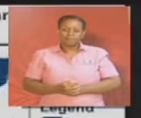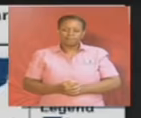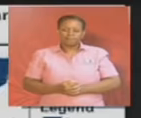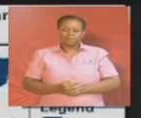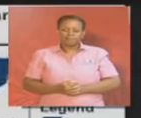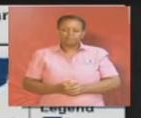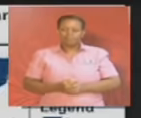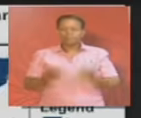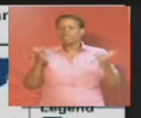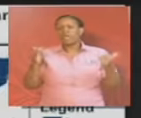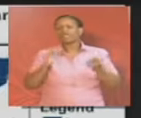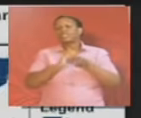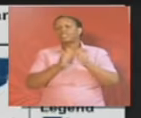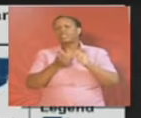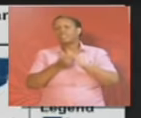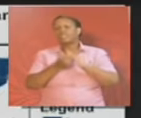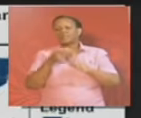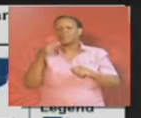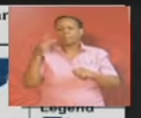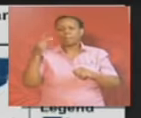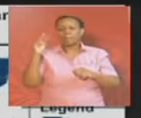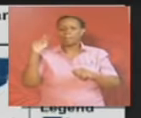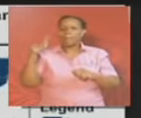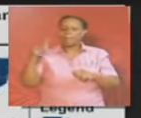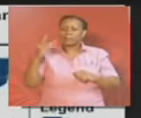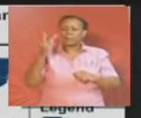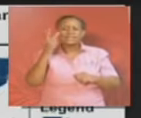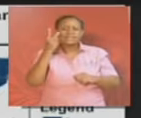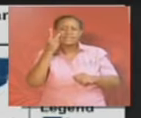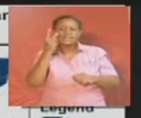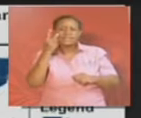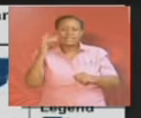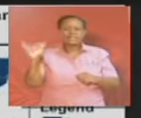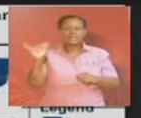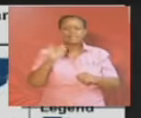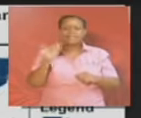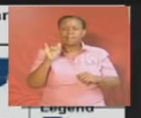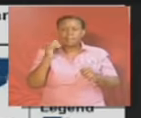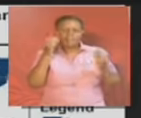map, we look at this same information just